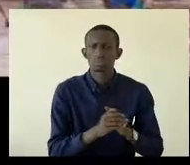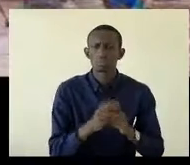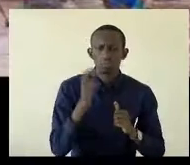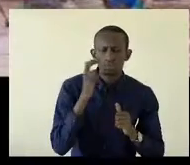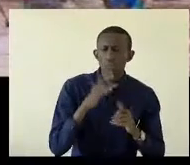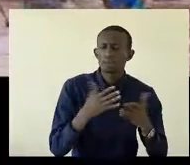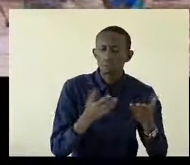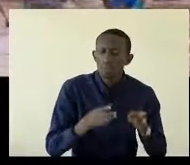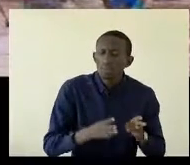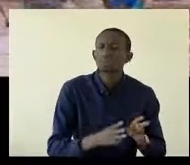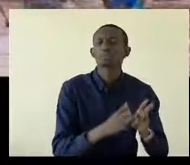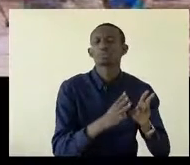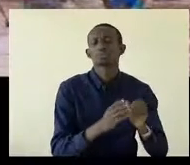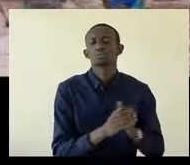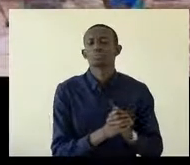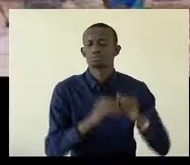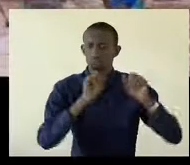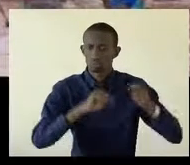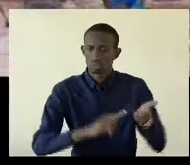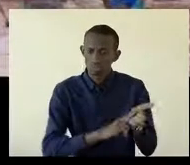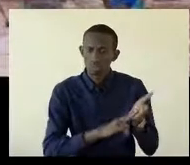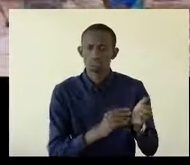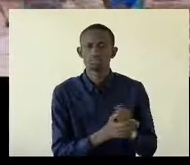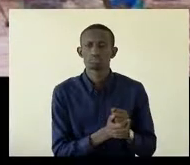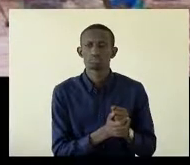the methods we can use to conserve